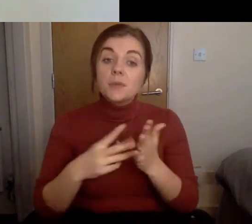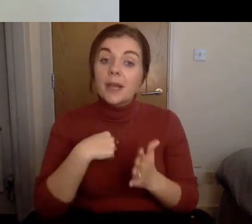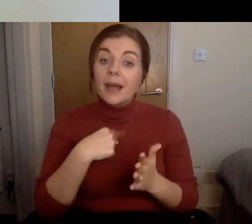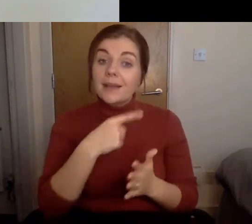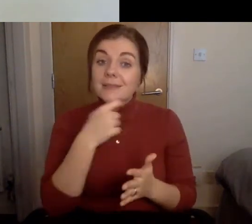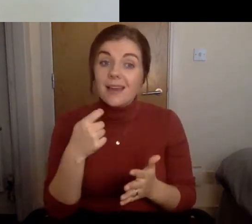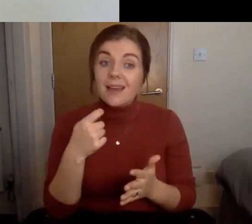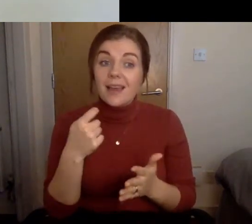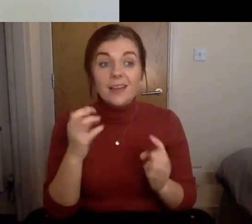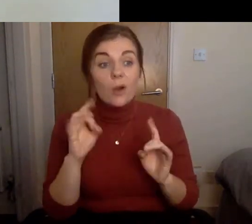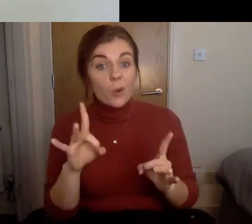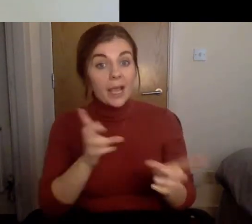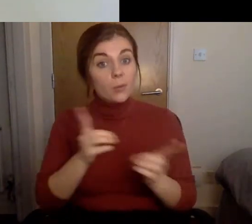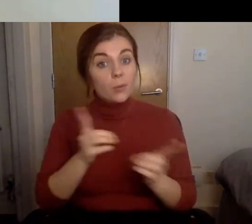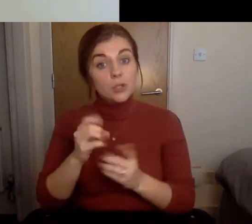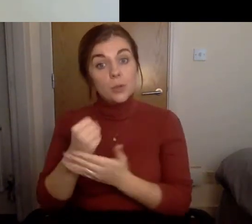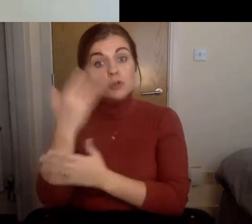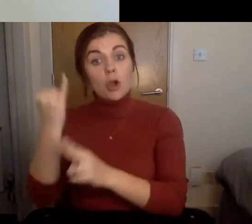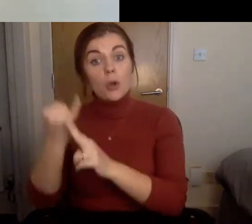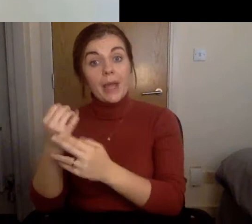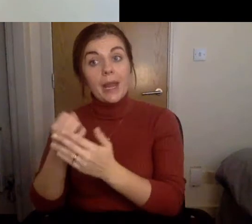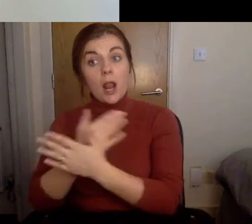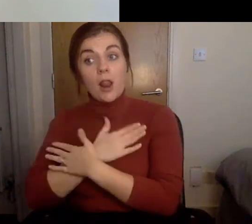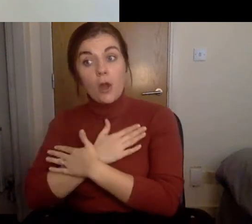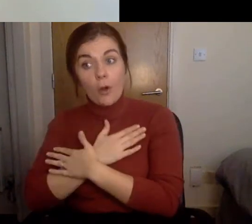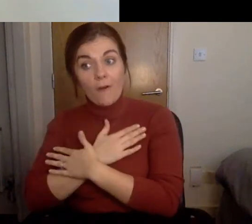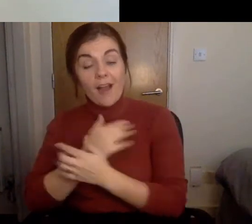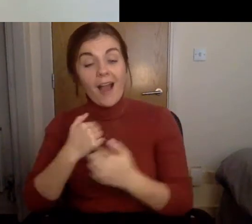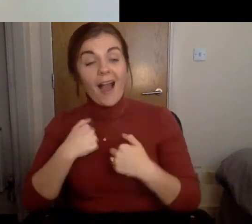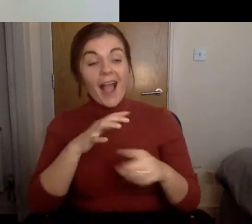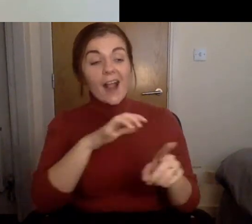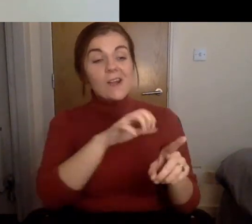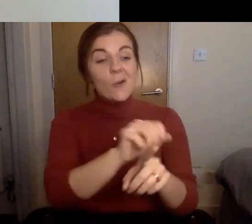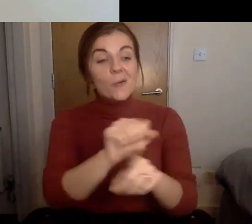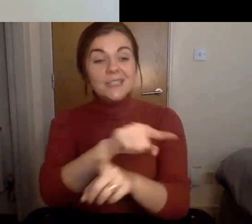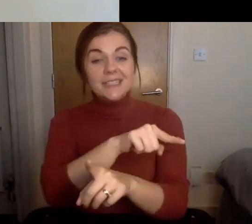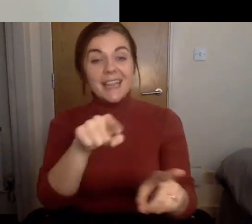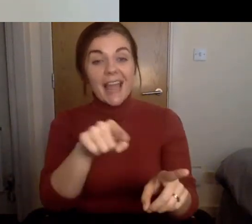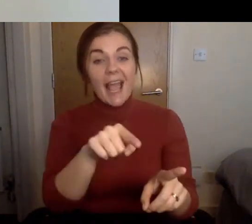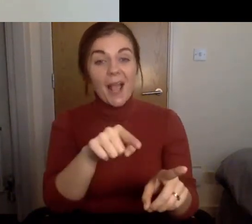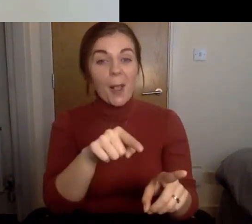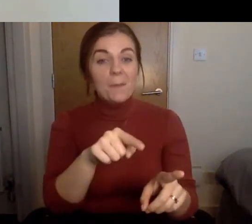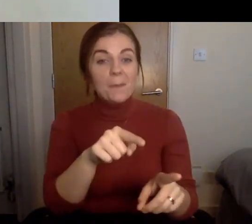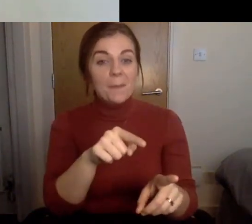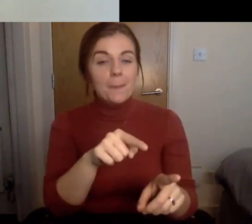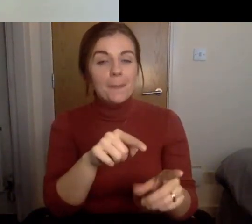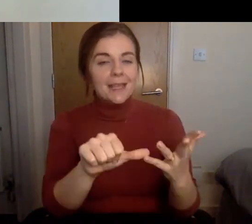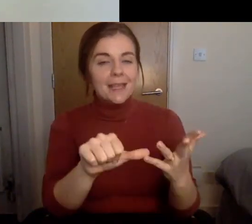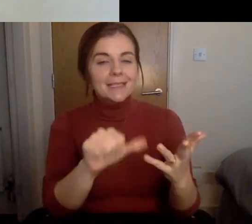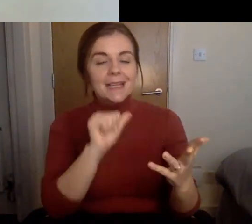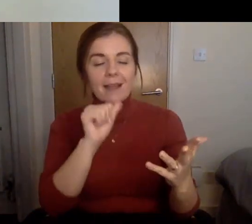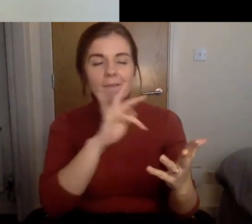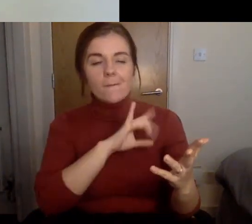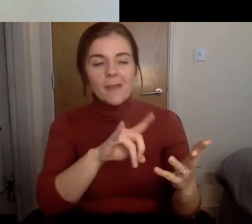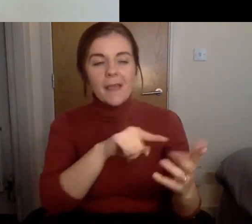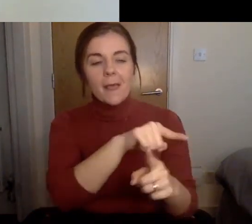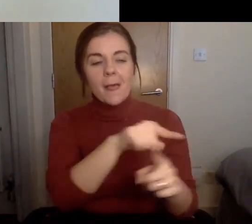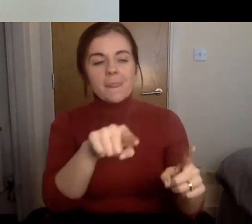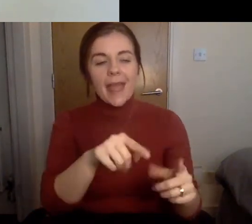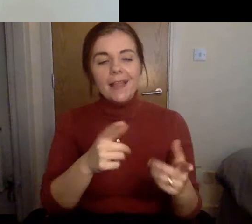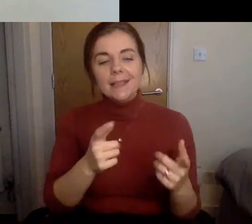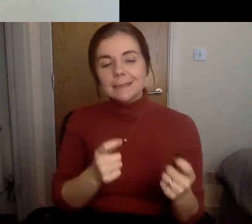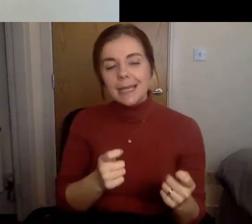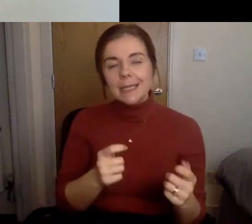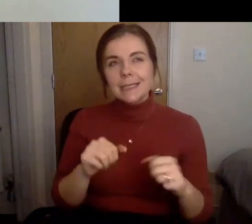we're gonna do our grow and love, I notice them because it's of interest to me, and they'll sit and wait, and they'll see